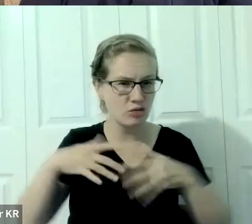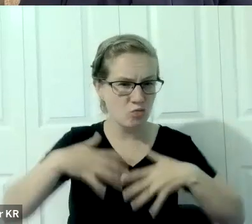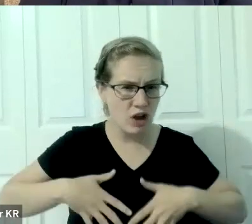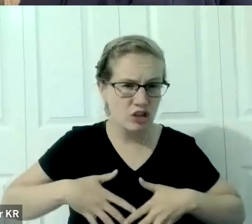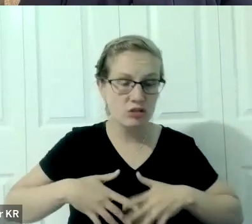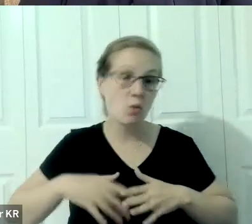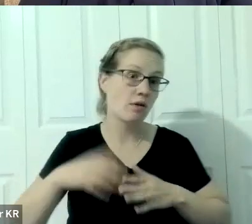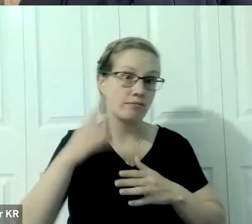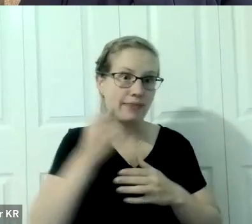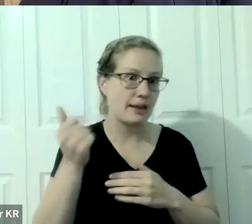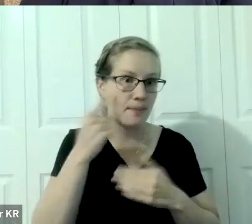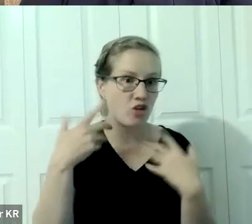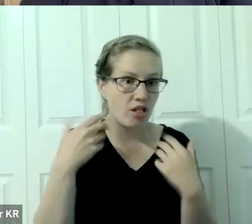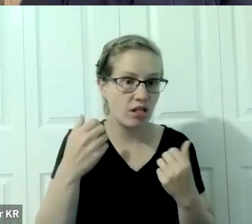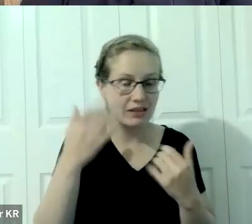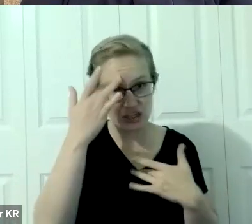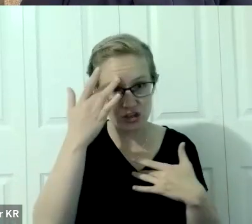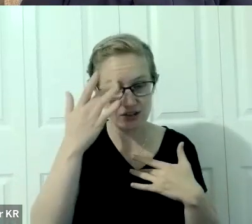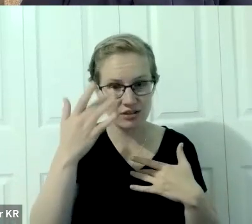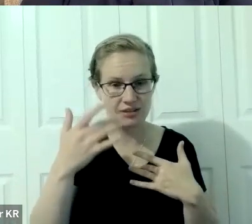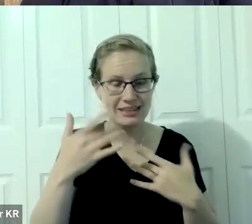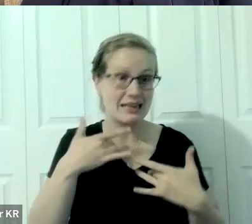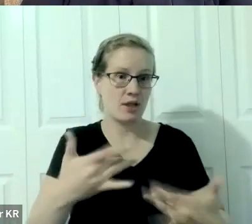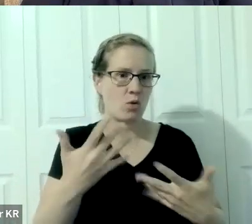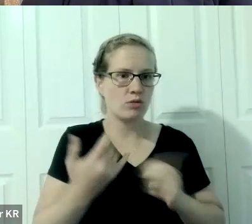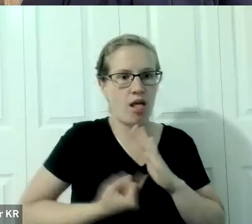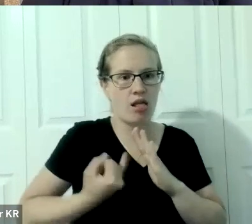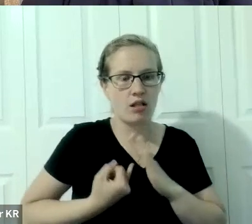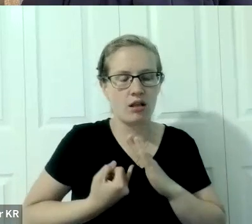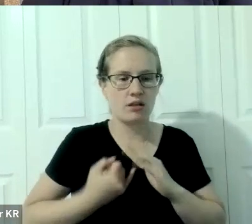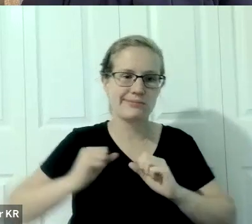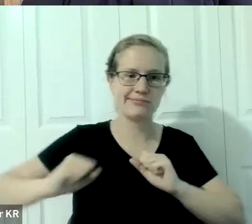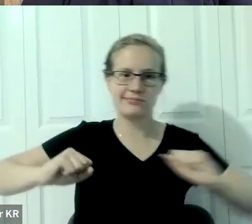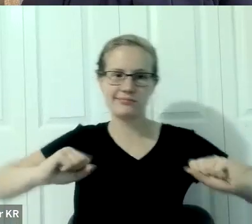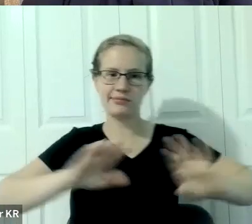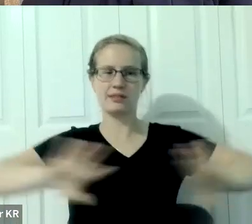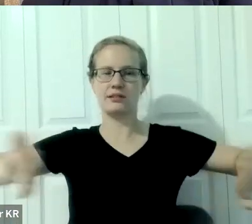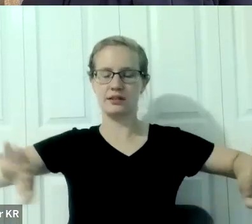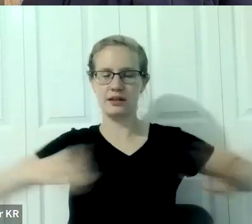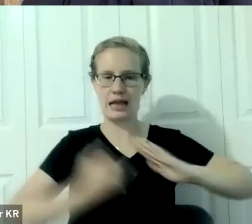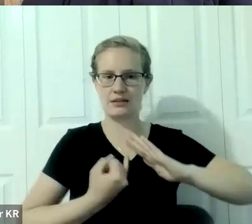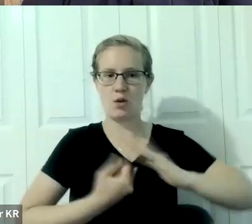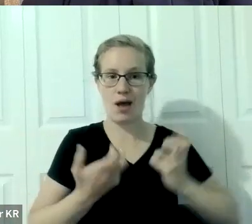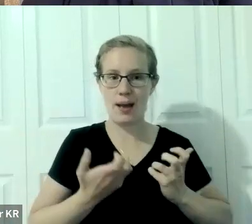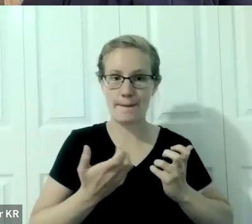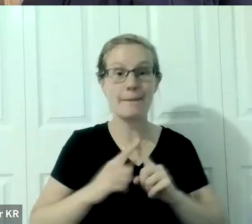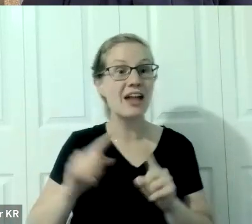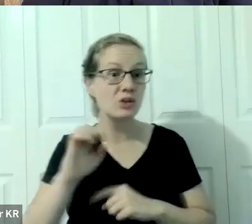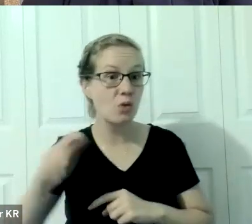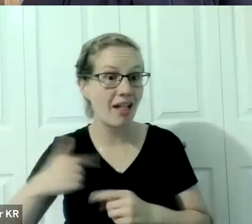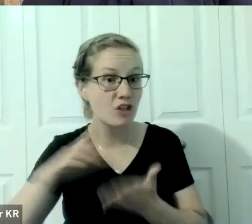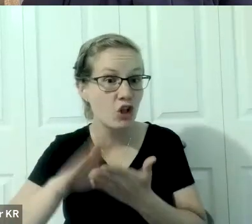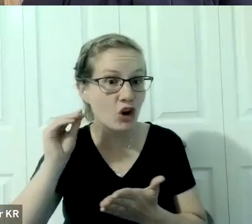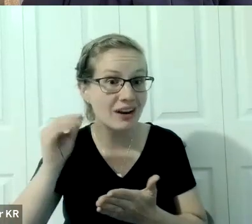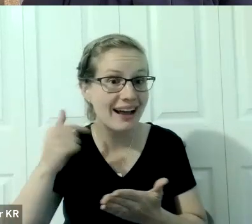or any mental illness is you want to isolate yourself, get yourself away from everyone else. The tool I've learned is I need